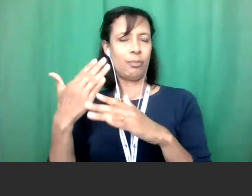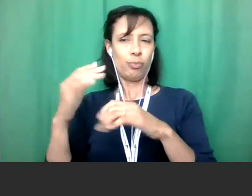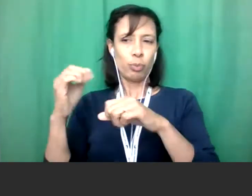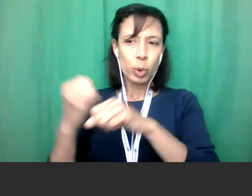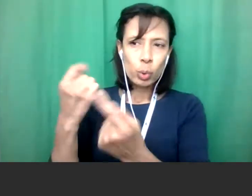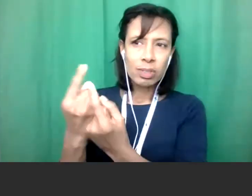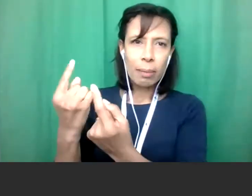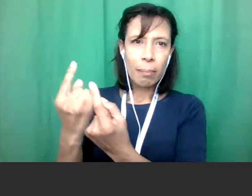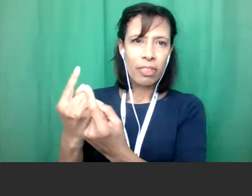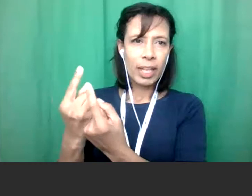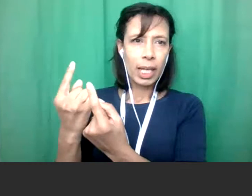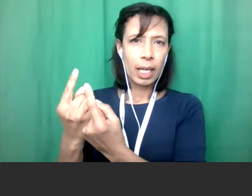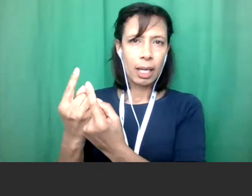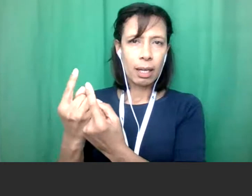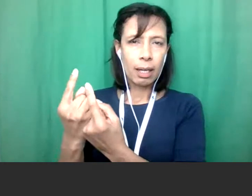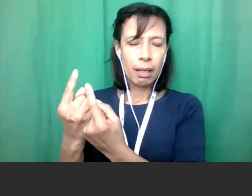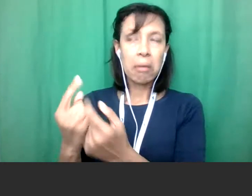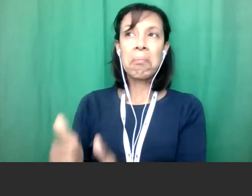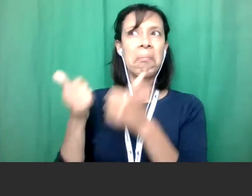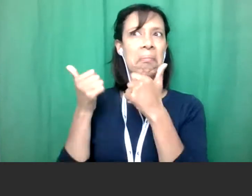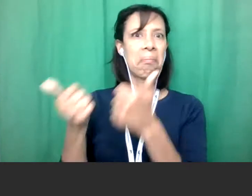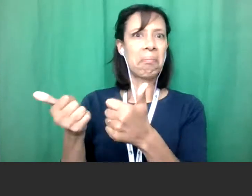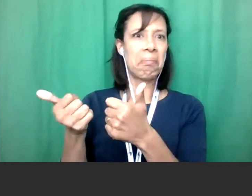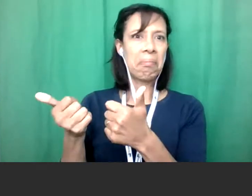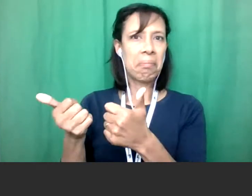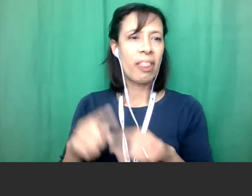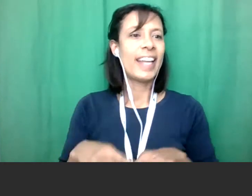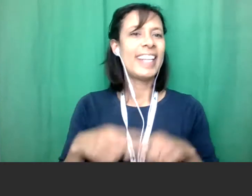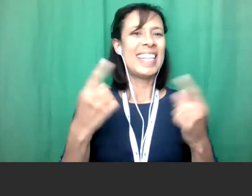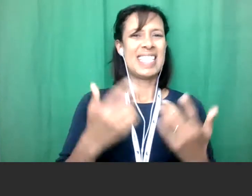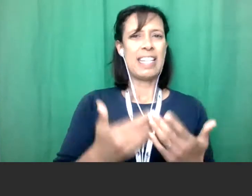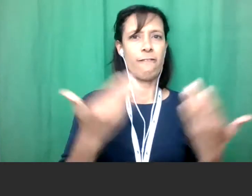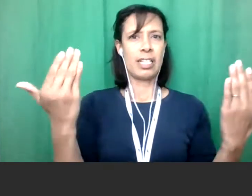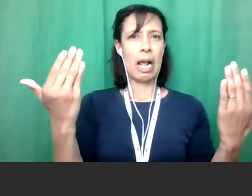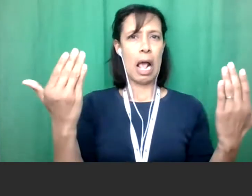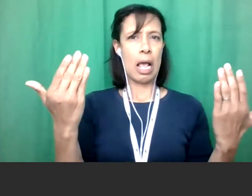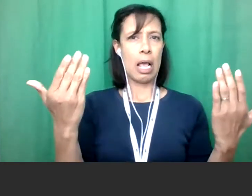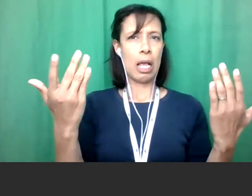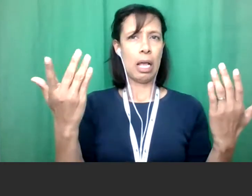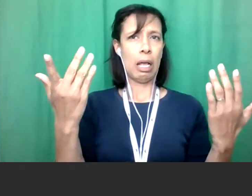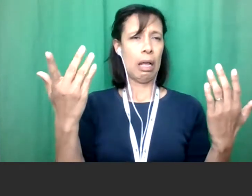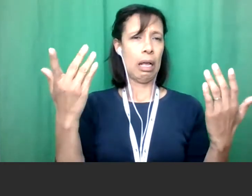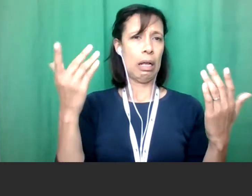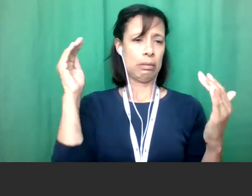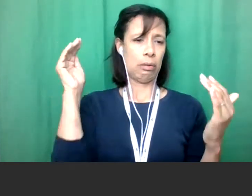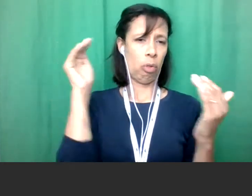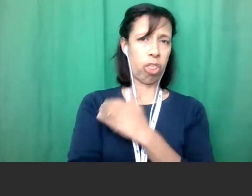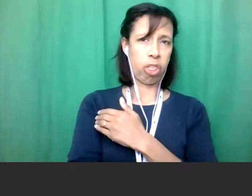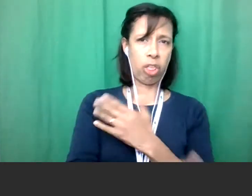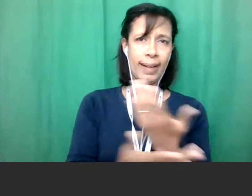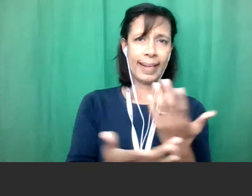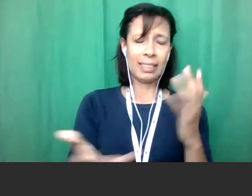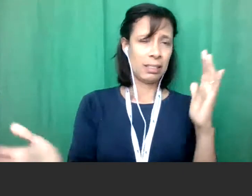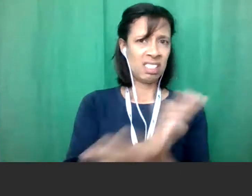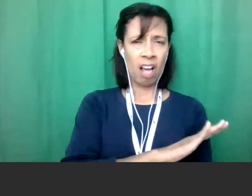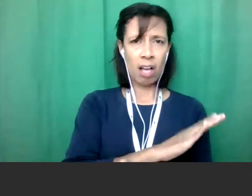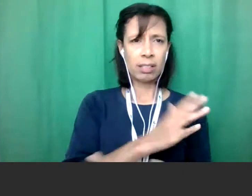you can do the same thing on another day and it just is a disaster. So the kind of